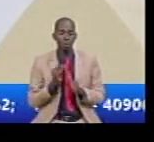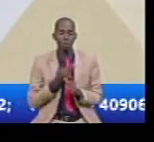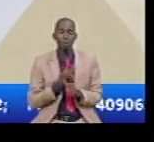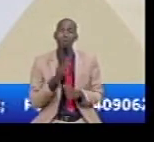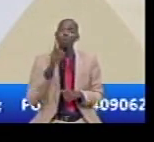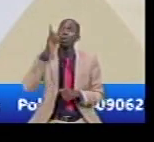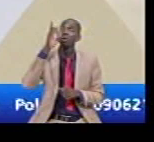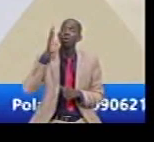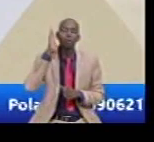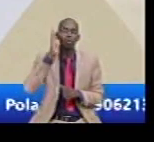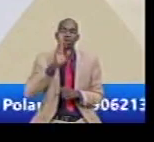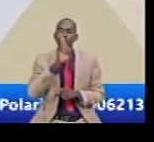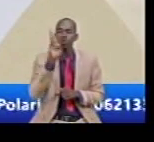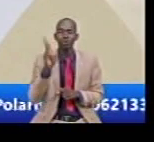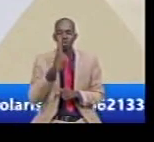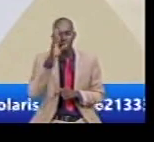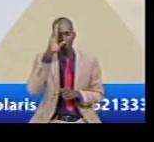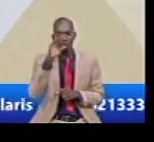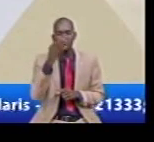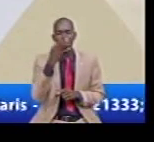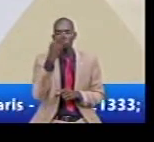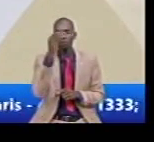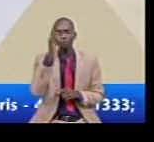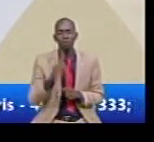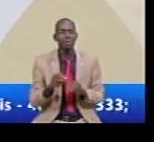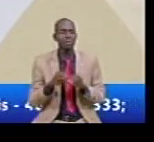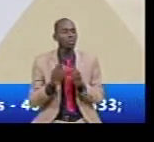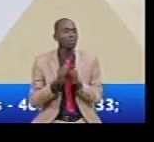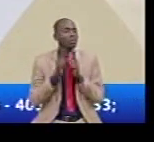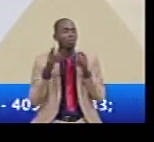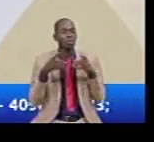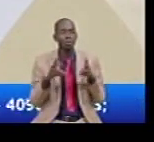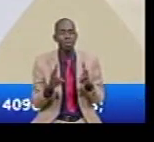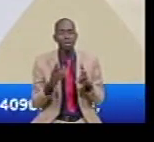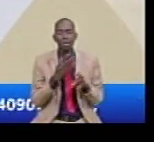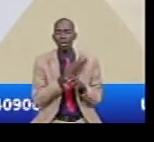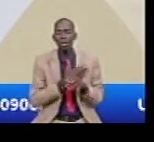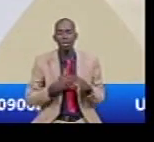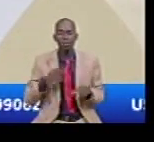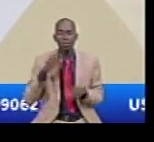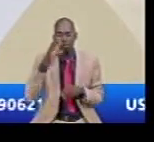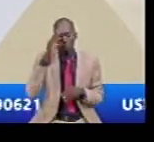be a blessing to us here and to all that are connecting with